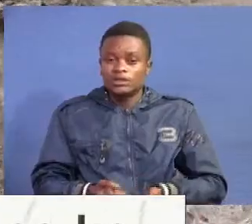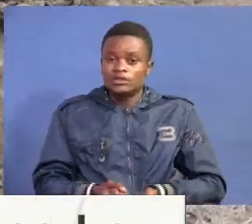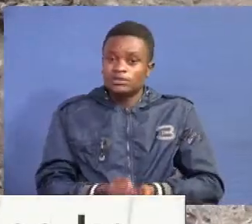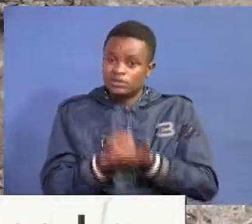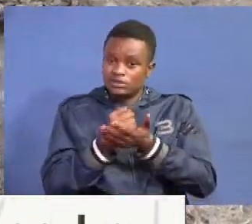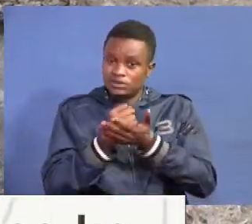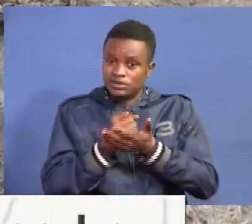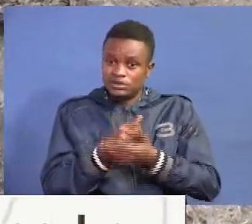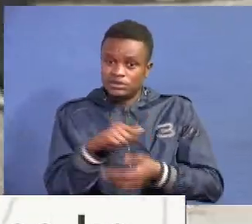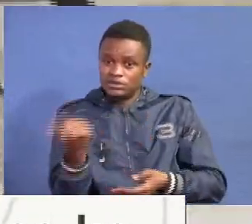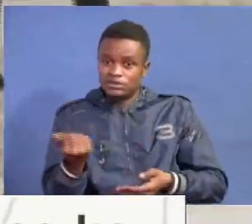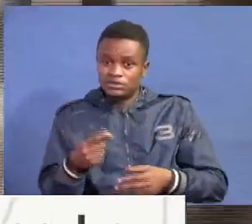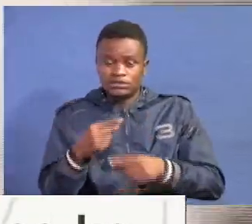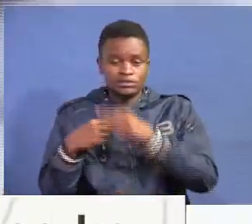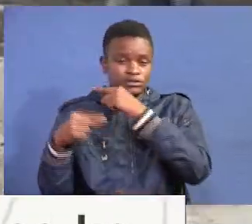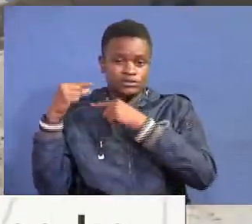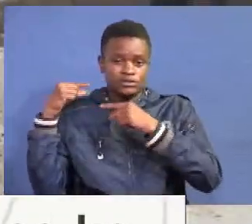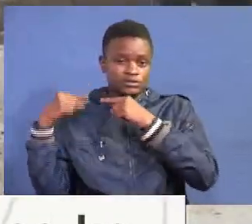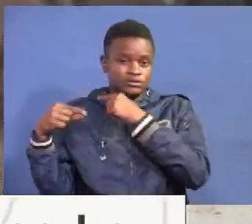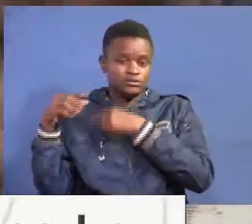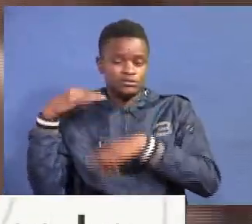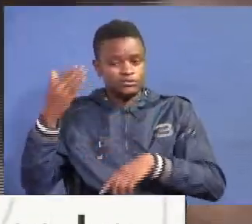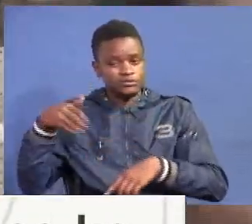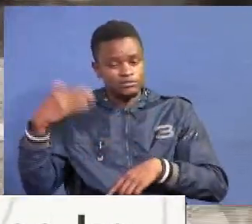future generations.